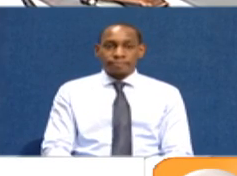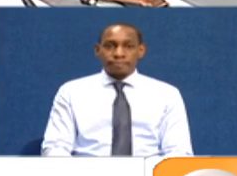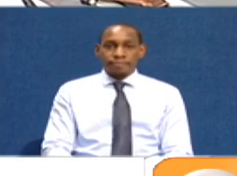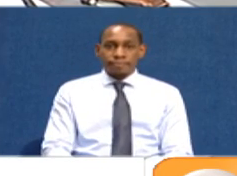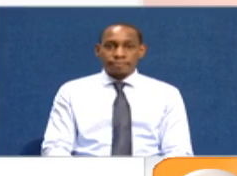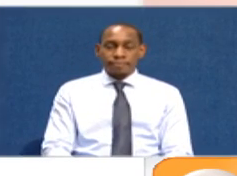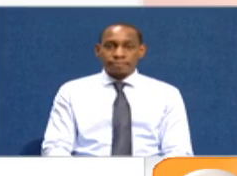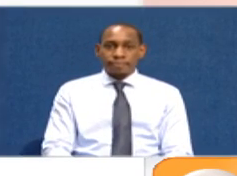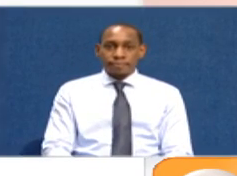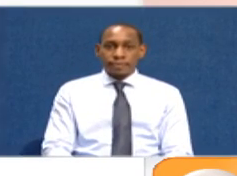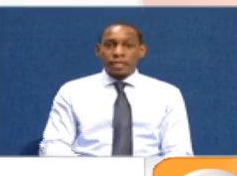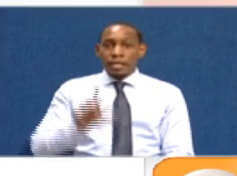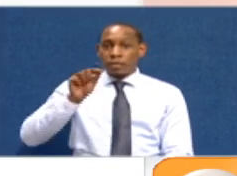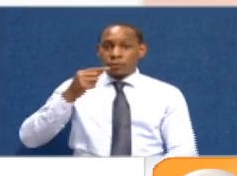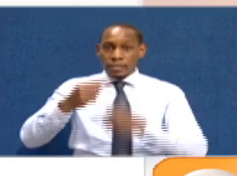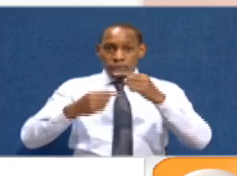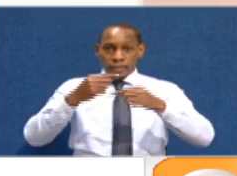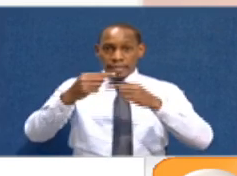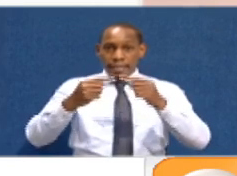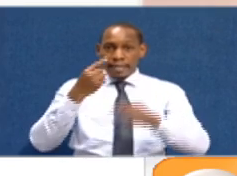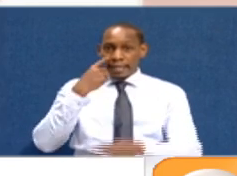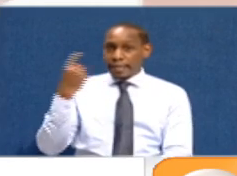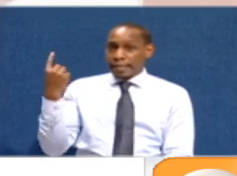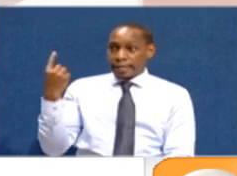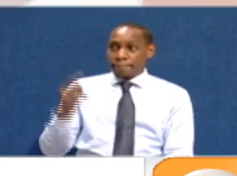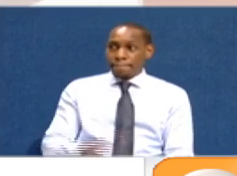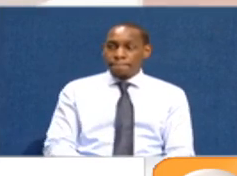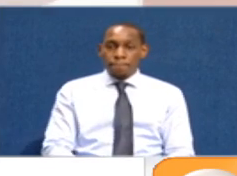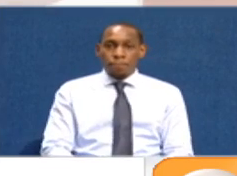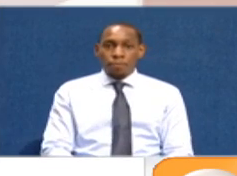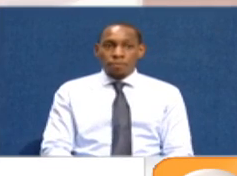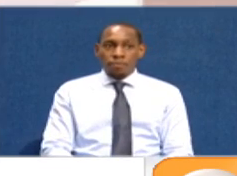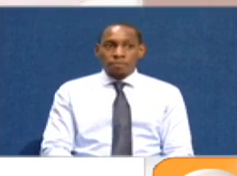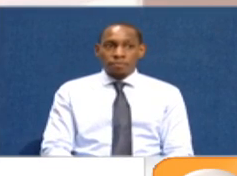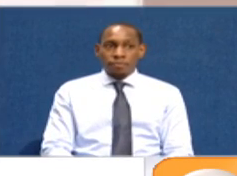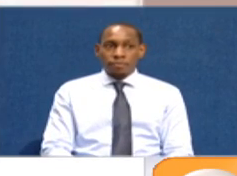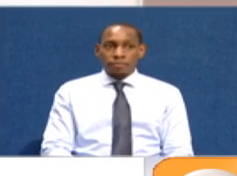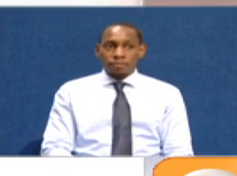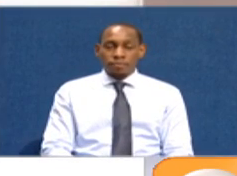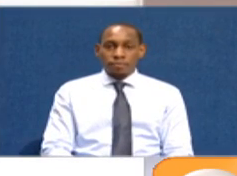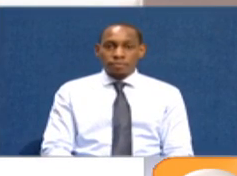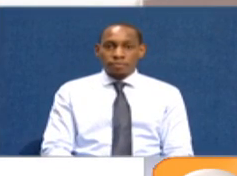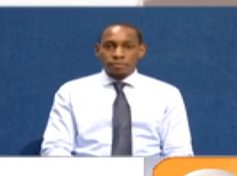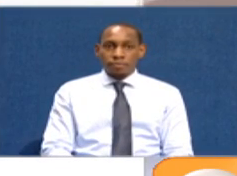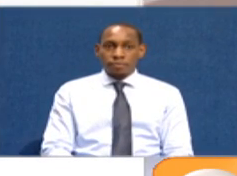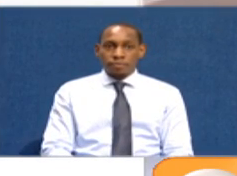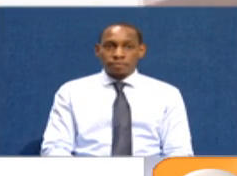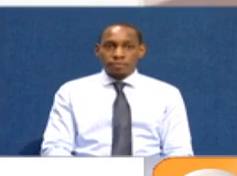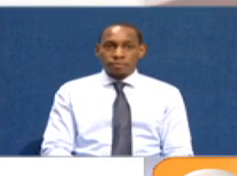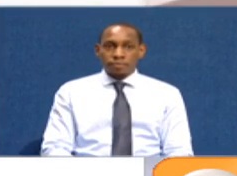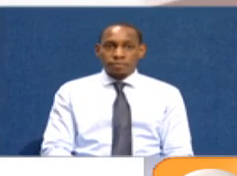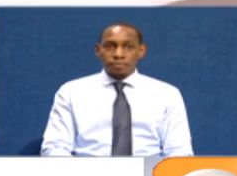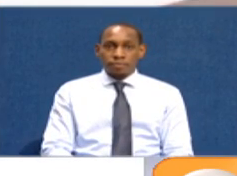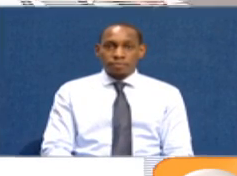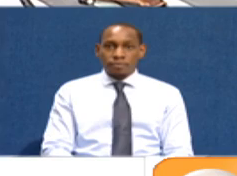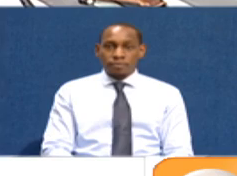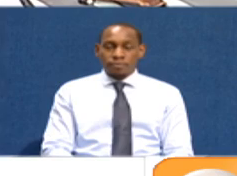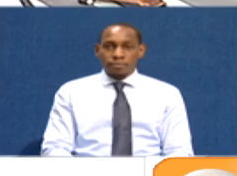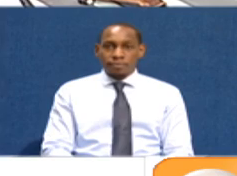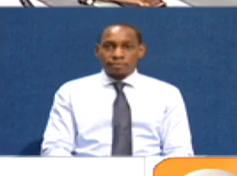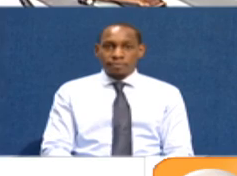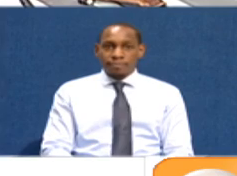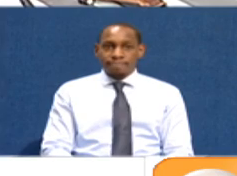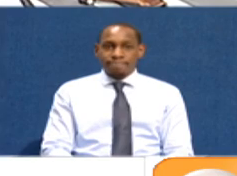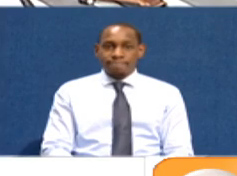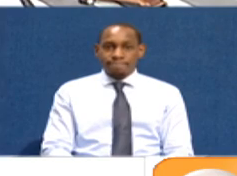These are still tweets, yeah? Sammy Mwangi says, I'm proud of David. We are watching him. He is a great inspiration who beat all the odds.